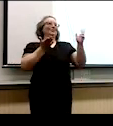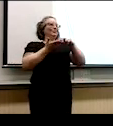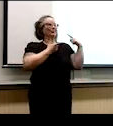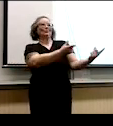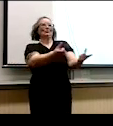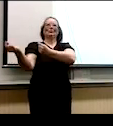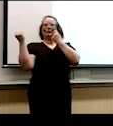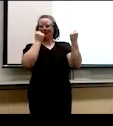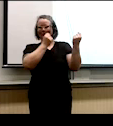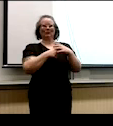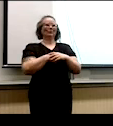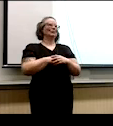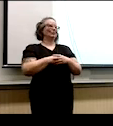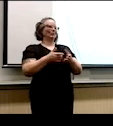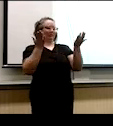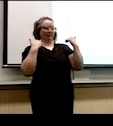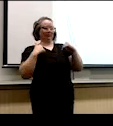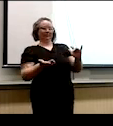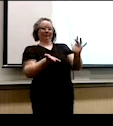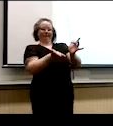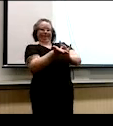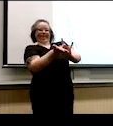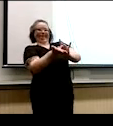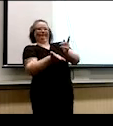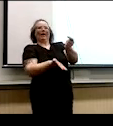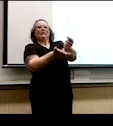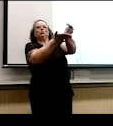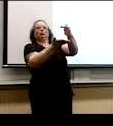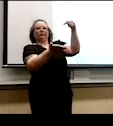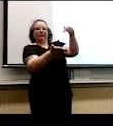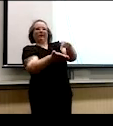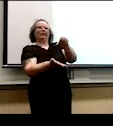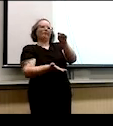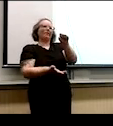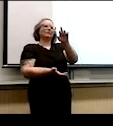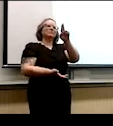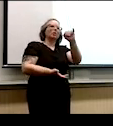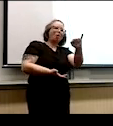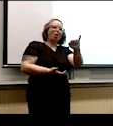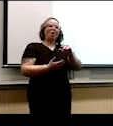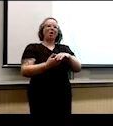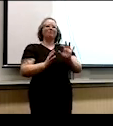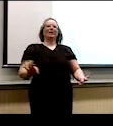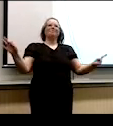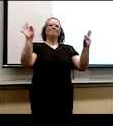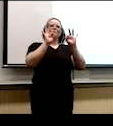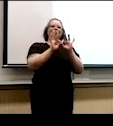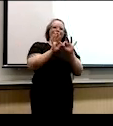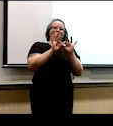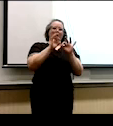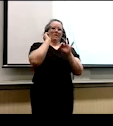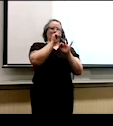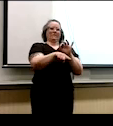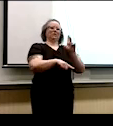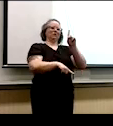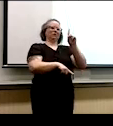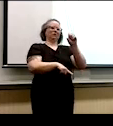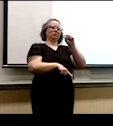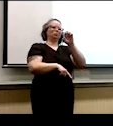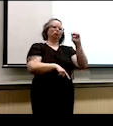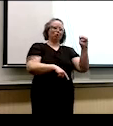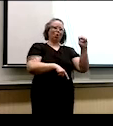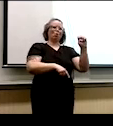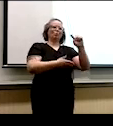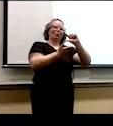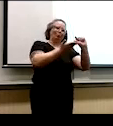Treat with SSRIs or whatever is going to support the serotonin in their frontal lobes. Pharmacologically, adding in cholinesterase inhibitors have